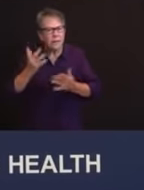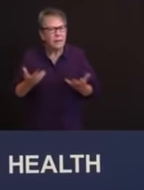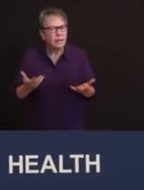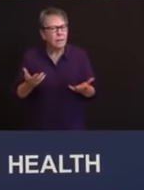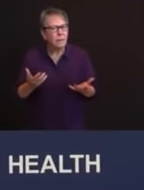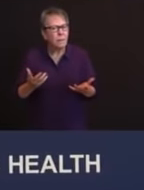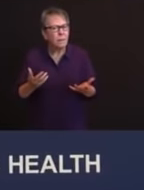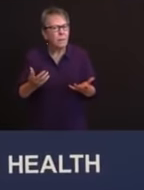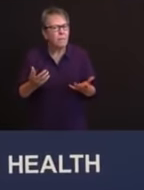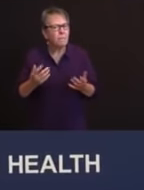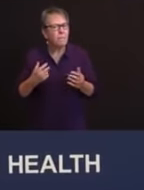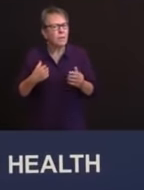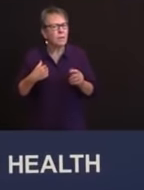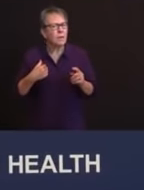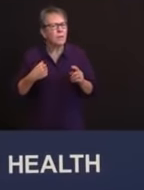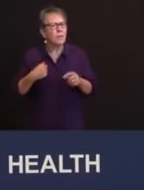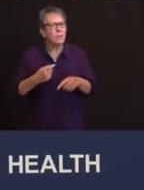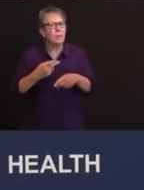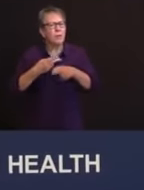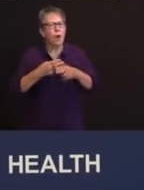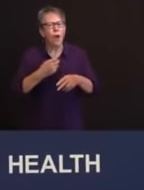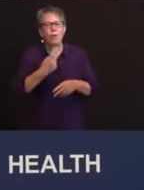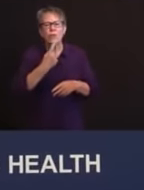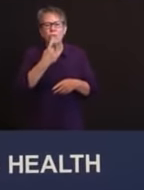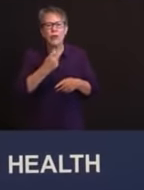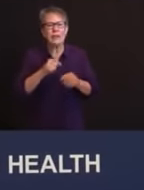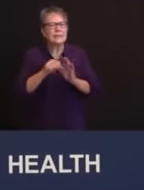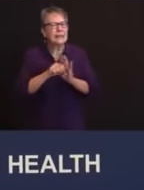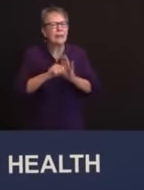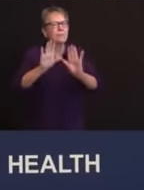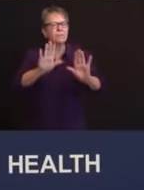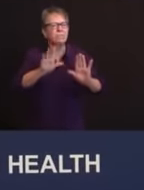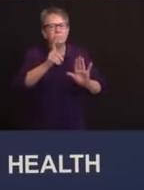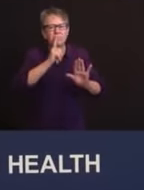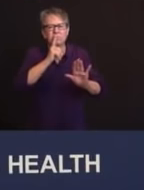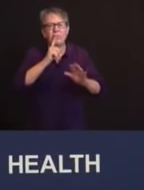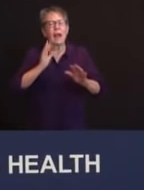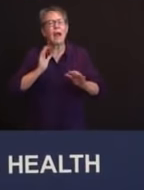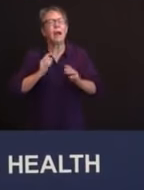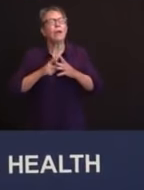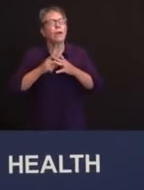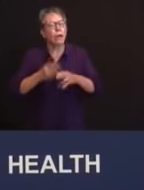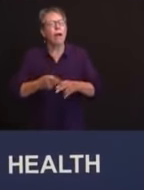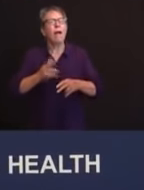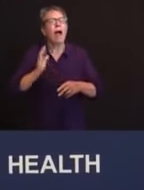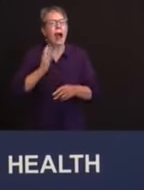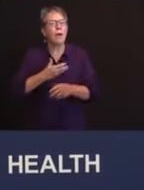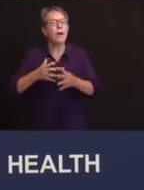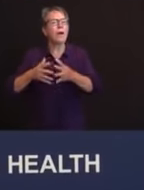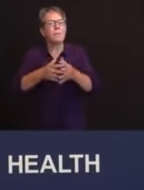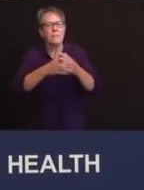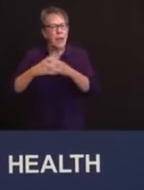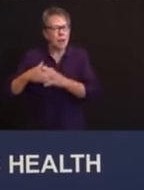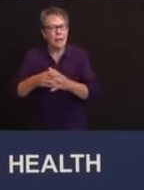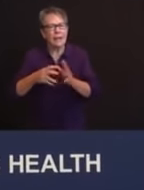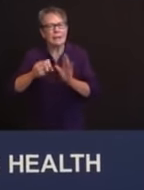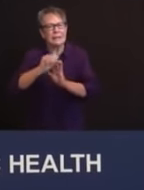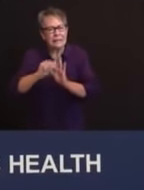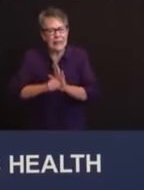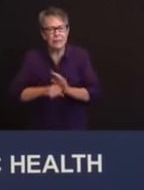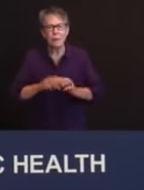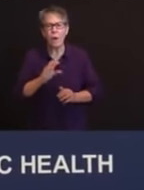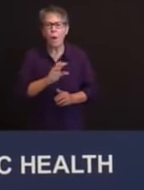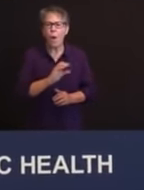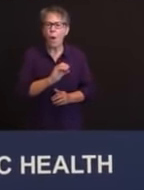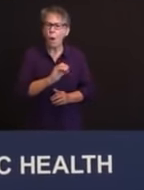more we can all be advocates, not just for our state, but for North Dakota, South Dakota, for places really being hit, the better we're going to be. And by the way, that